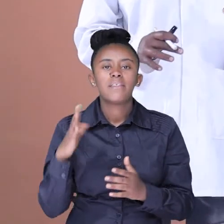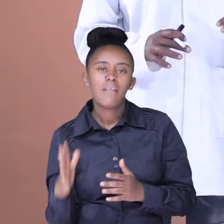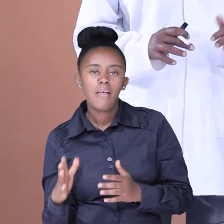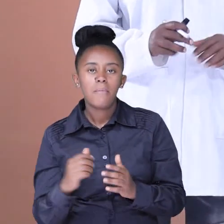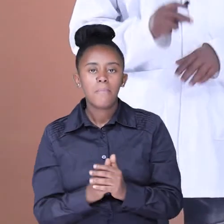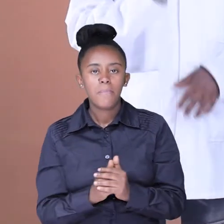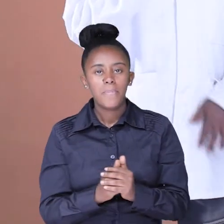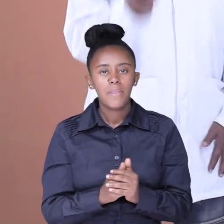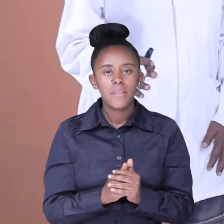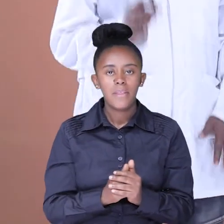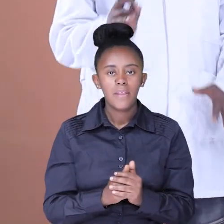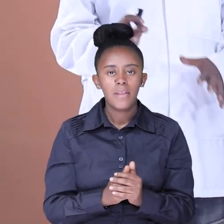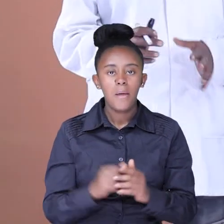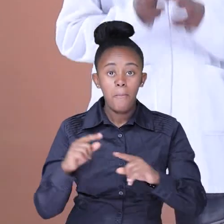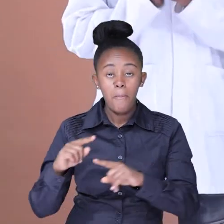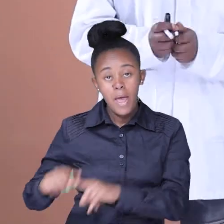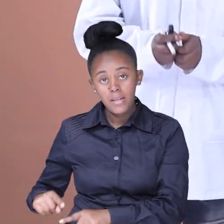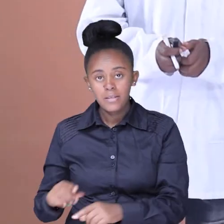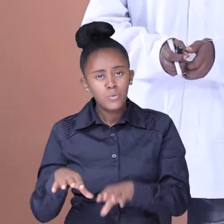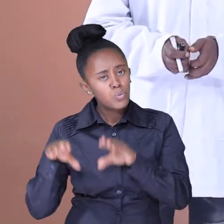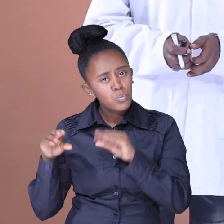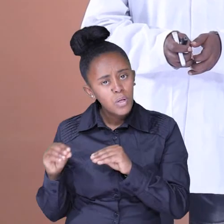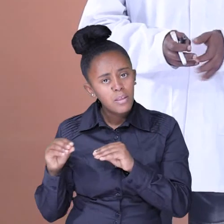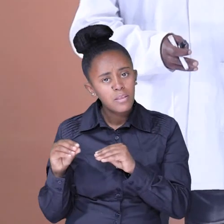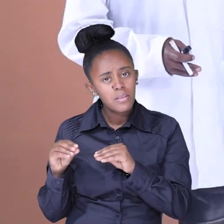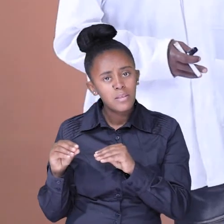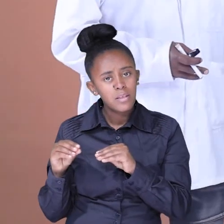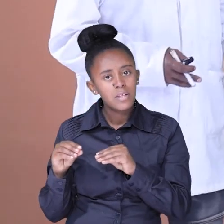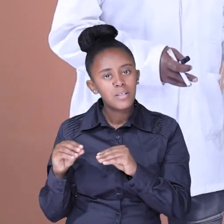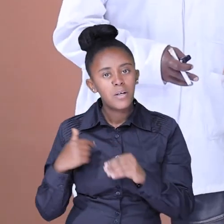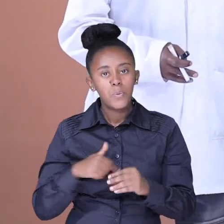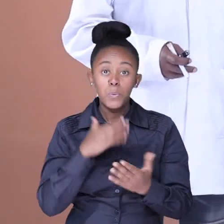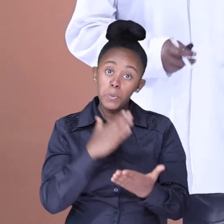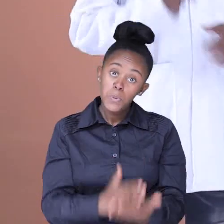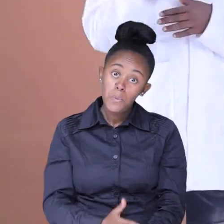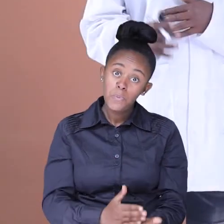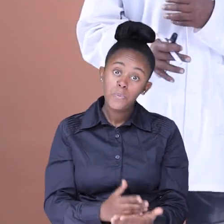forward bias junction. Student, we stop